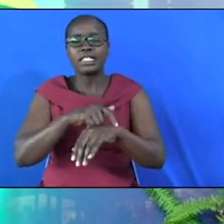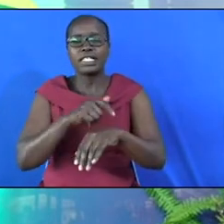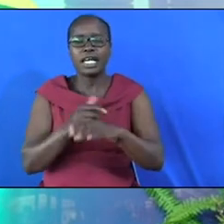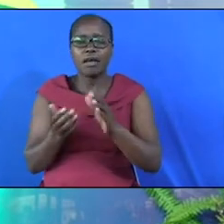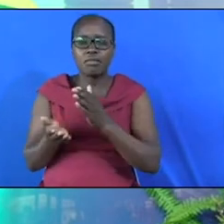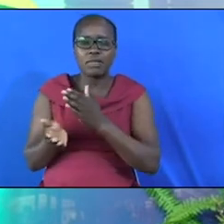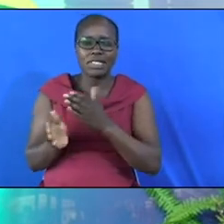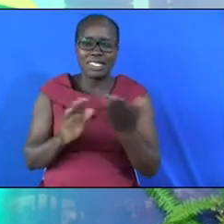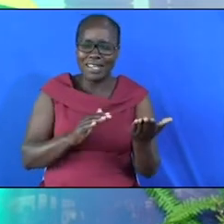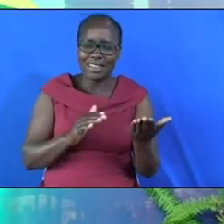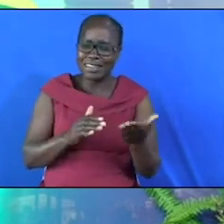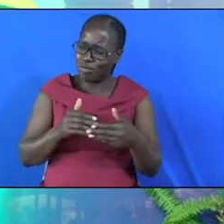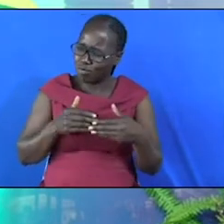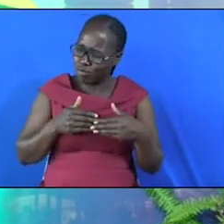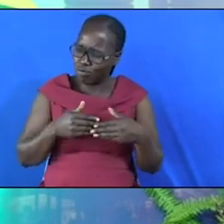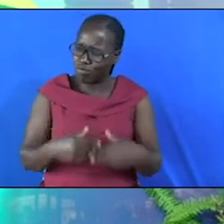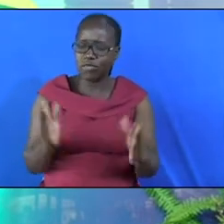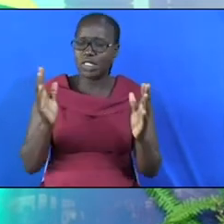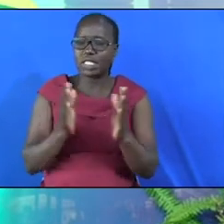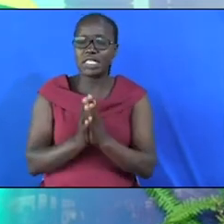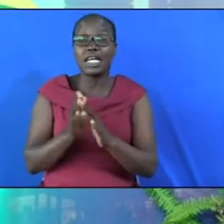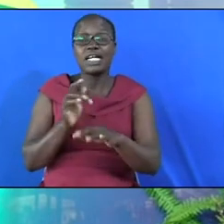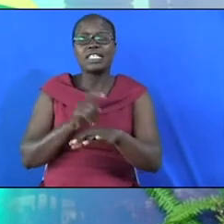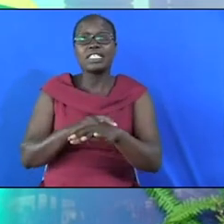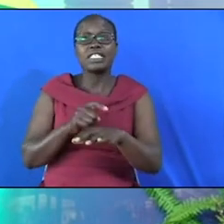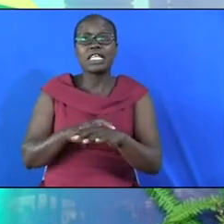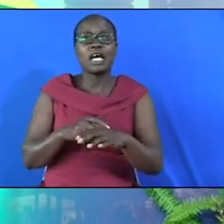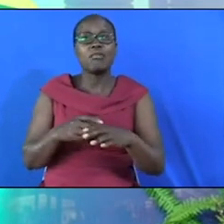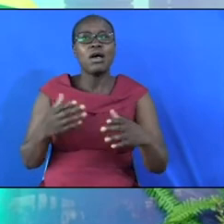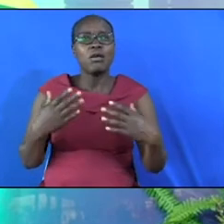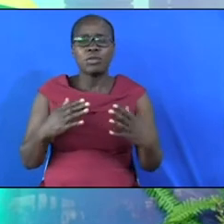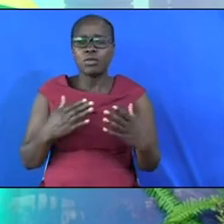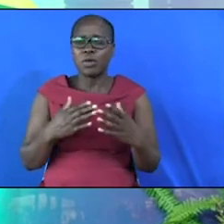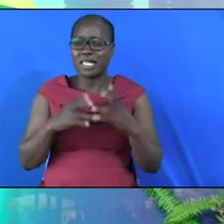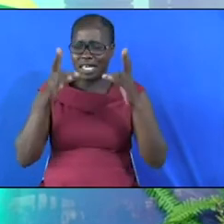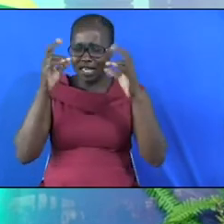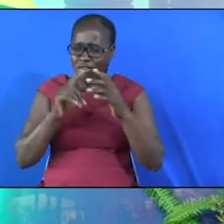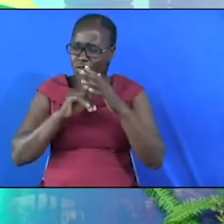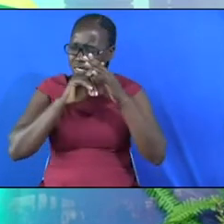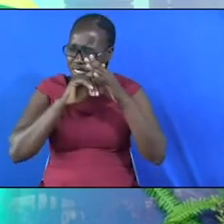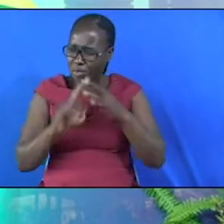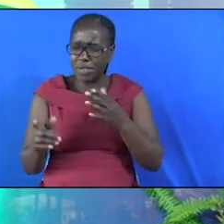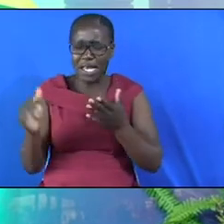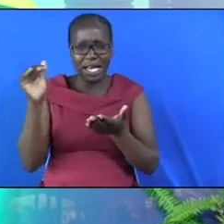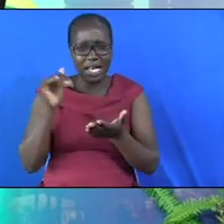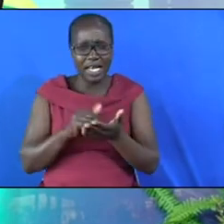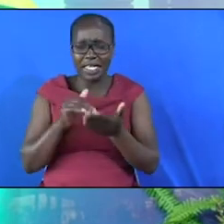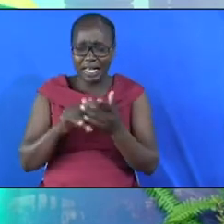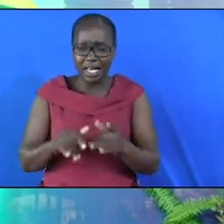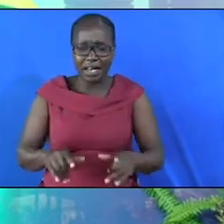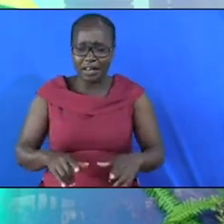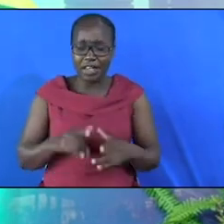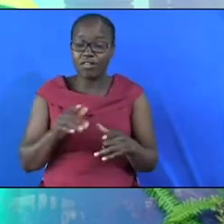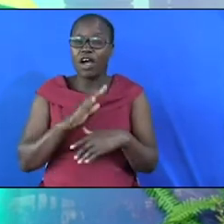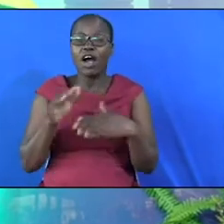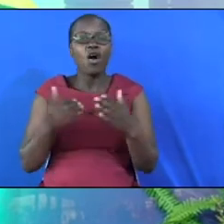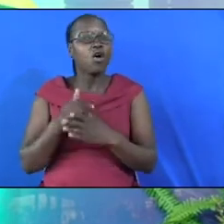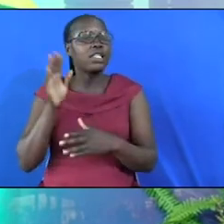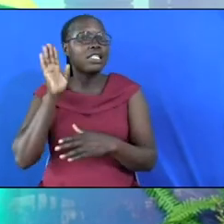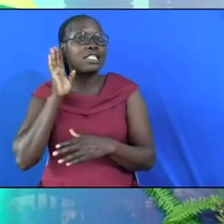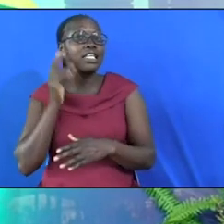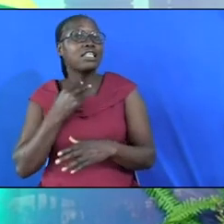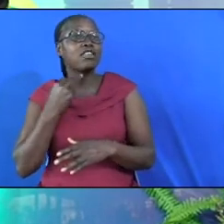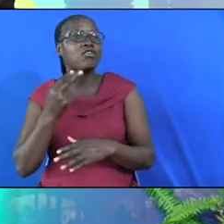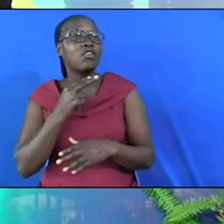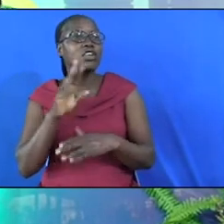will be done away with. We are looking for the time when Jesus will appear the second time. I believe that all that you are hearing this